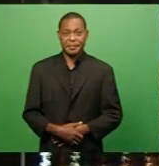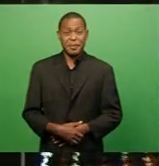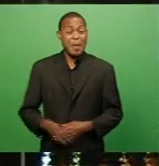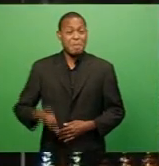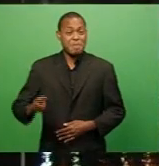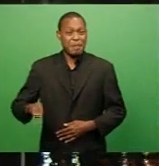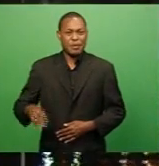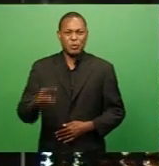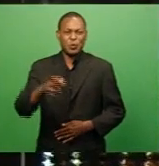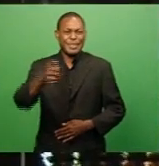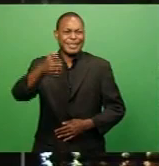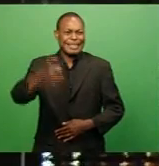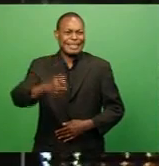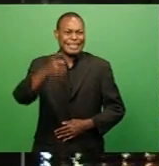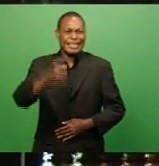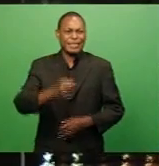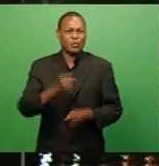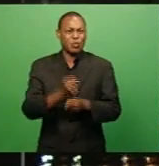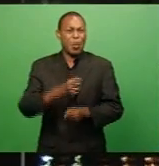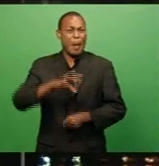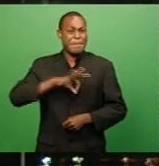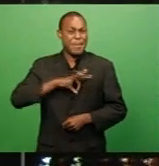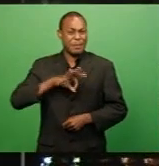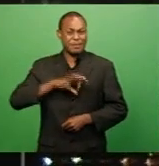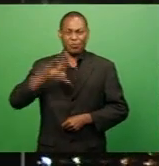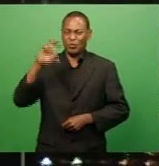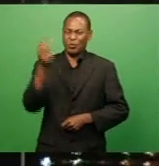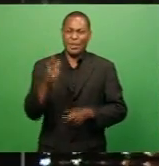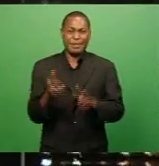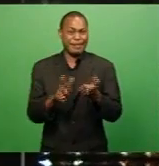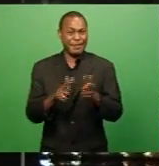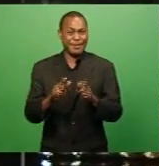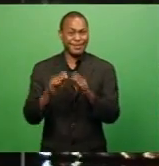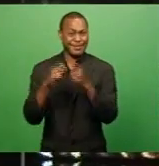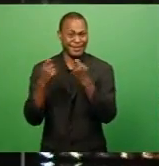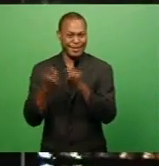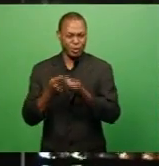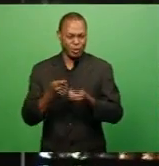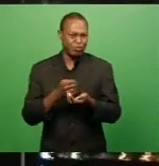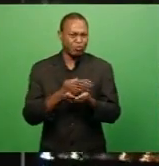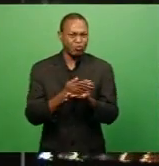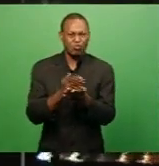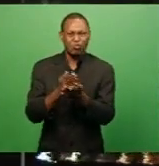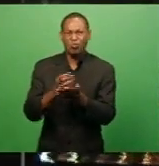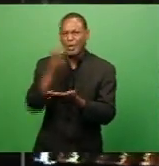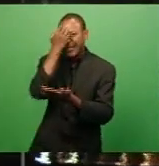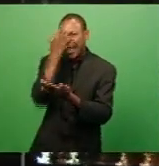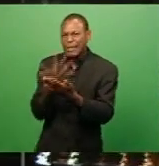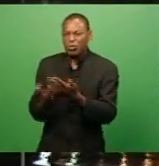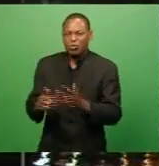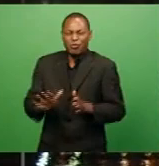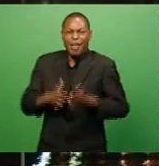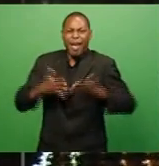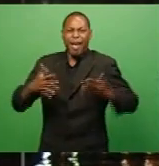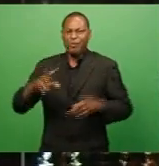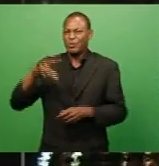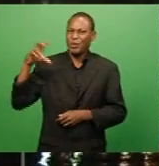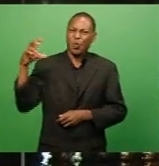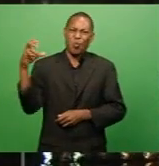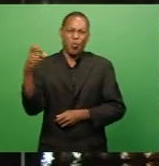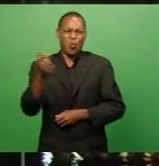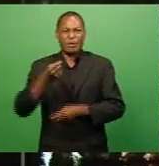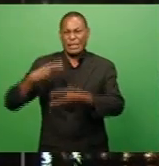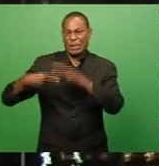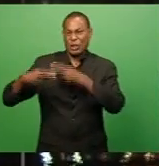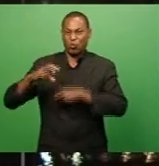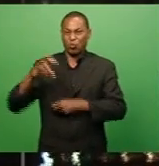Members of the 2016 gold medal winning Sevens team have shared some insight into how they secured the historic win